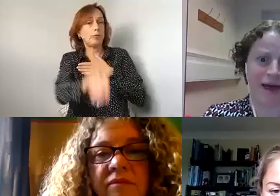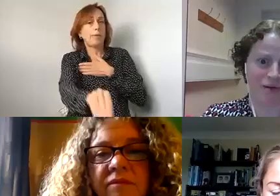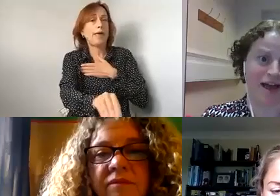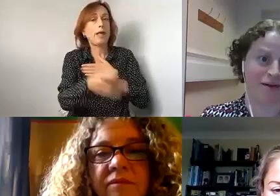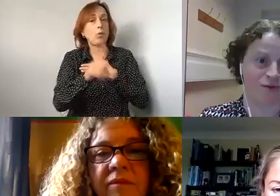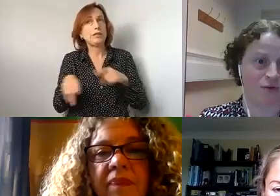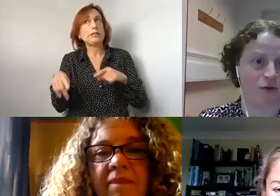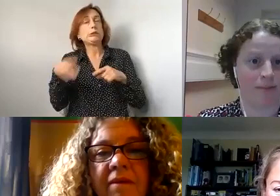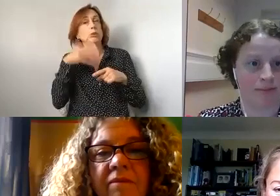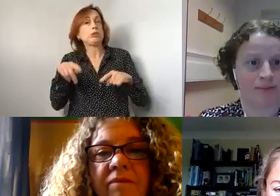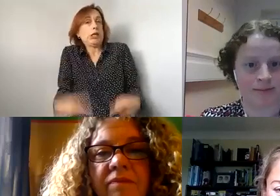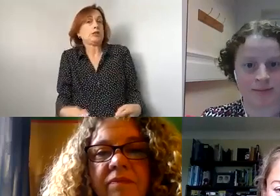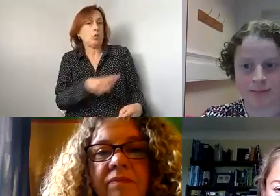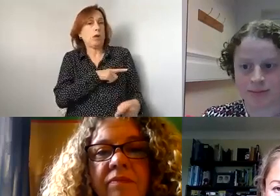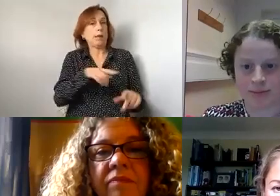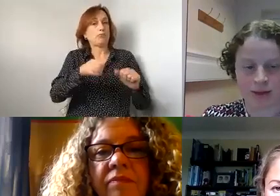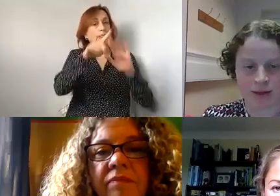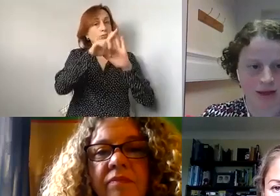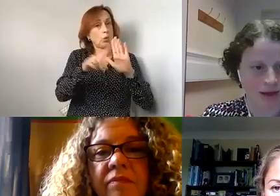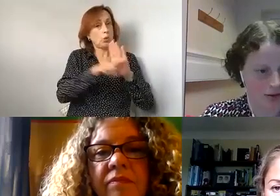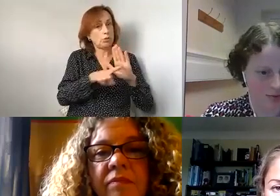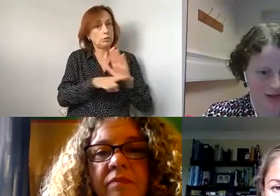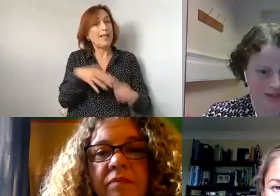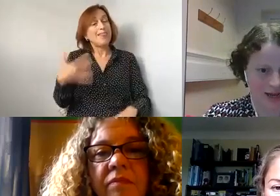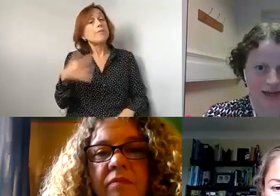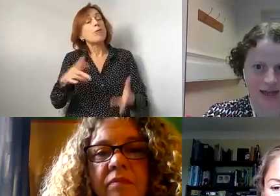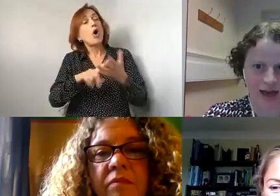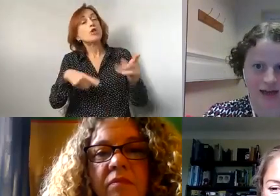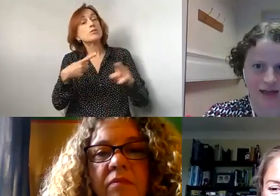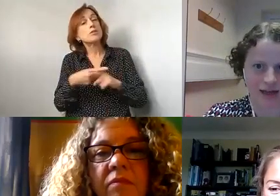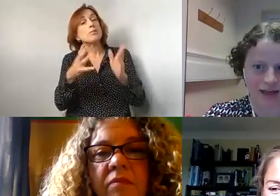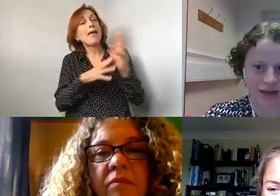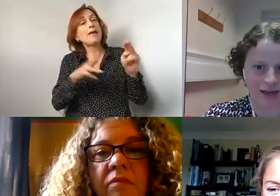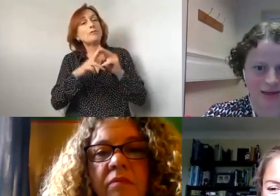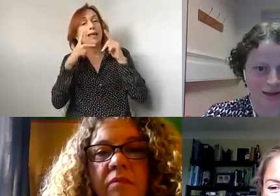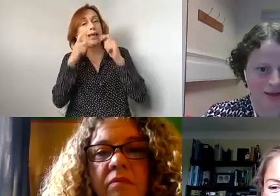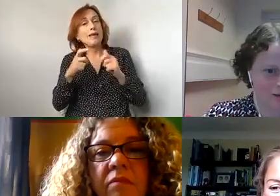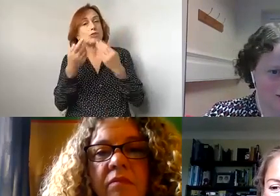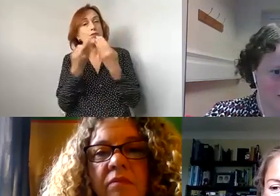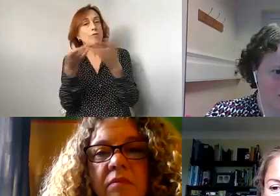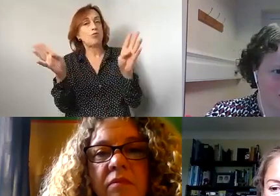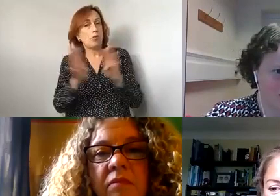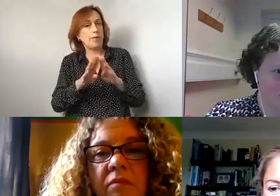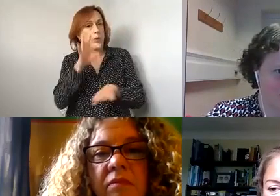Oxfordshire Parent Carers Forum. Who would like to take that?